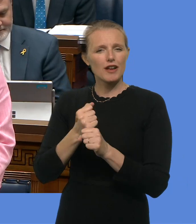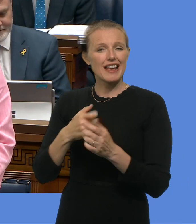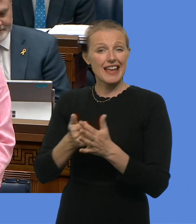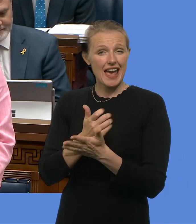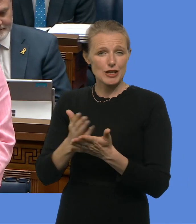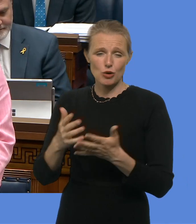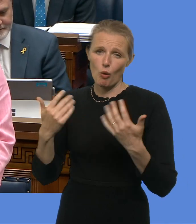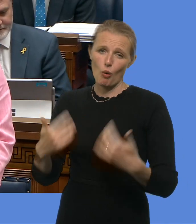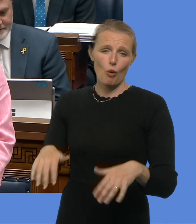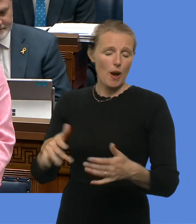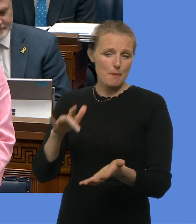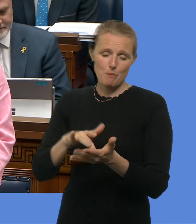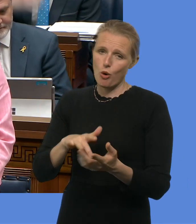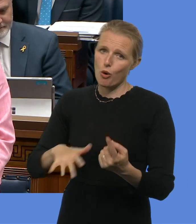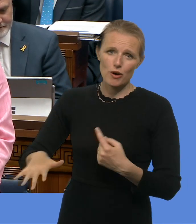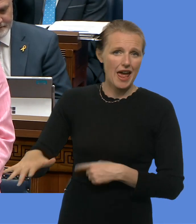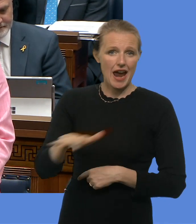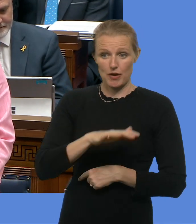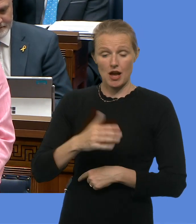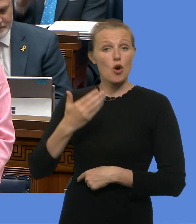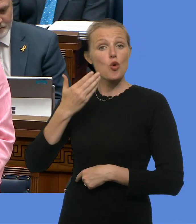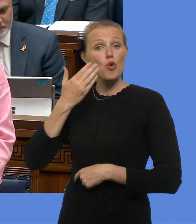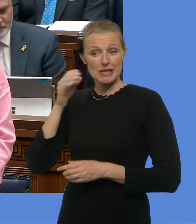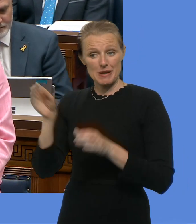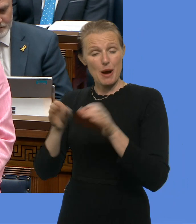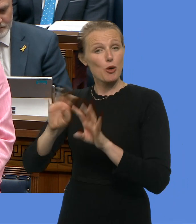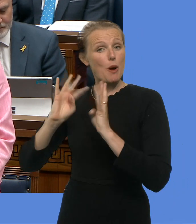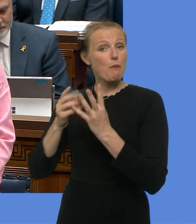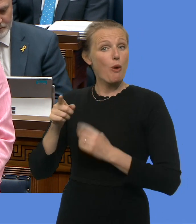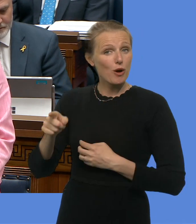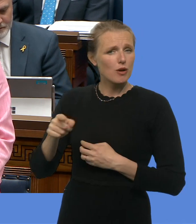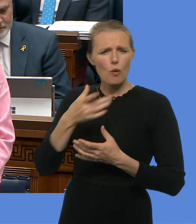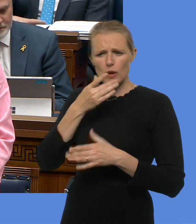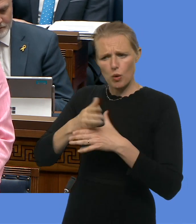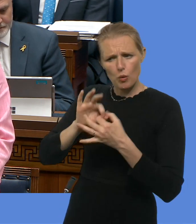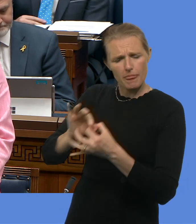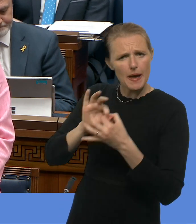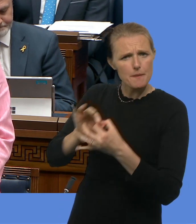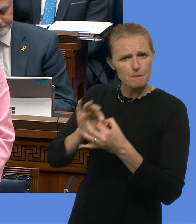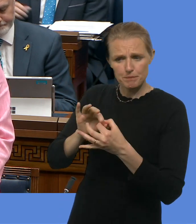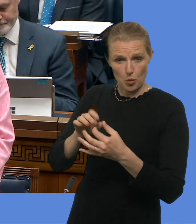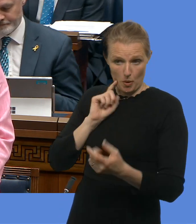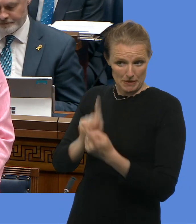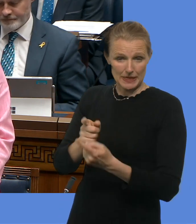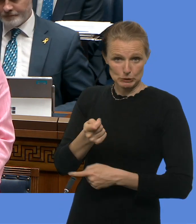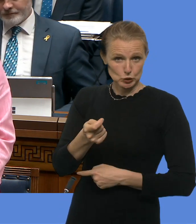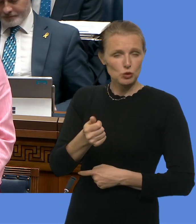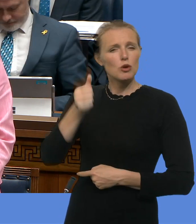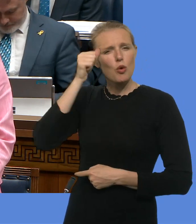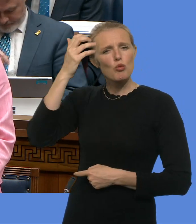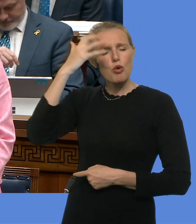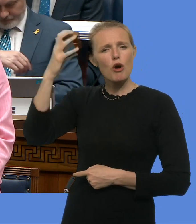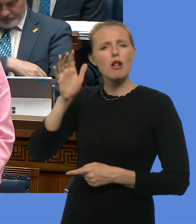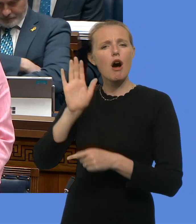with recently appointed board to maximise the potential. We are hoping to meet with the board over the next number of weeks. You will be aware that the Royal Ulster